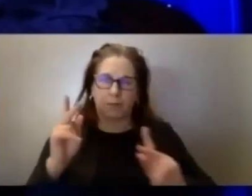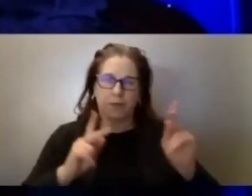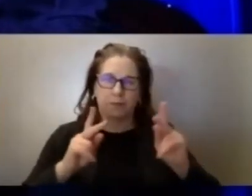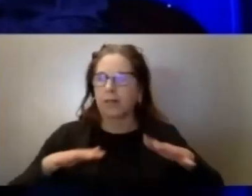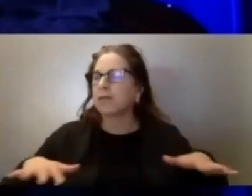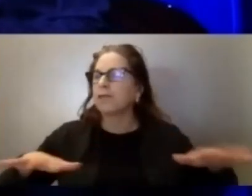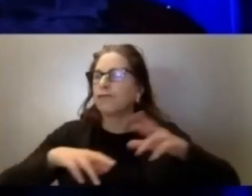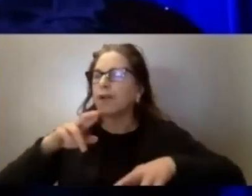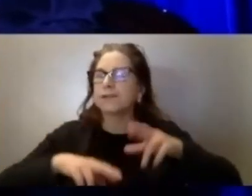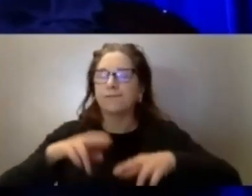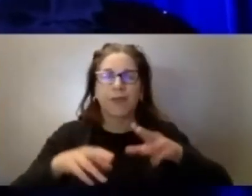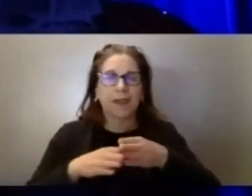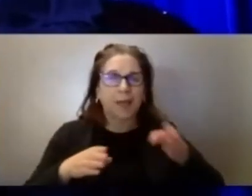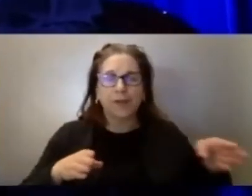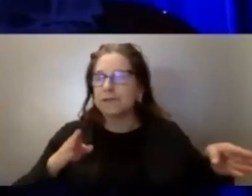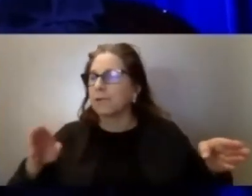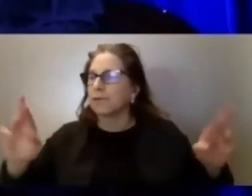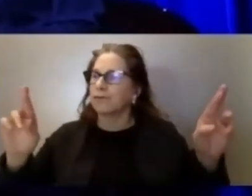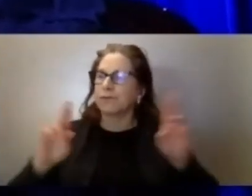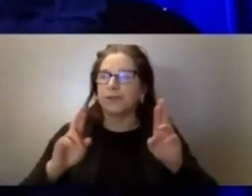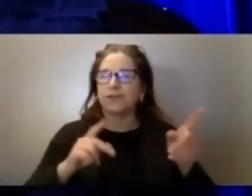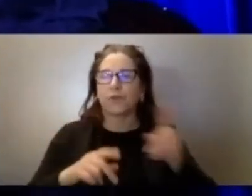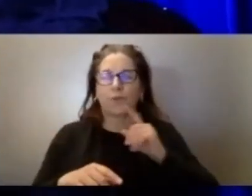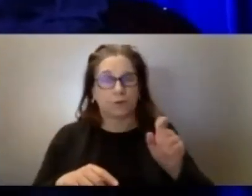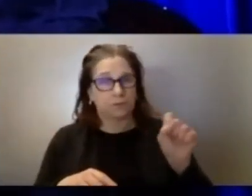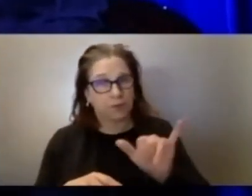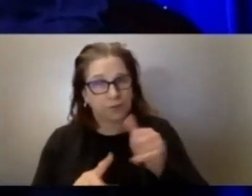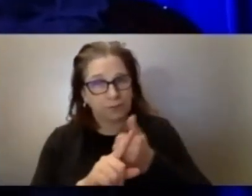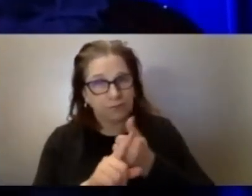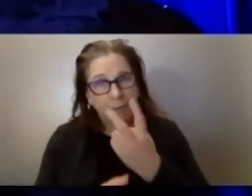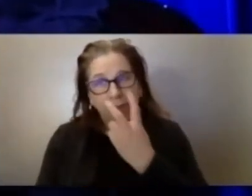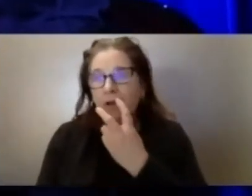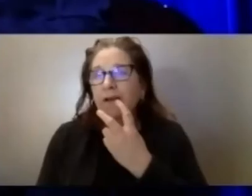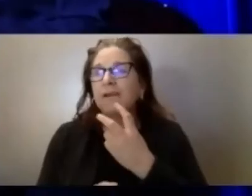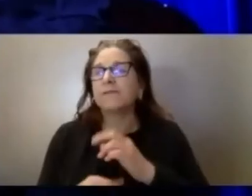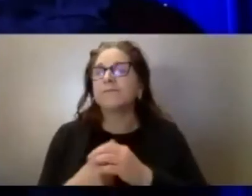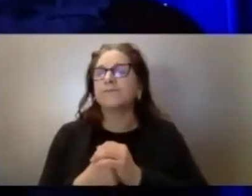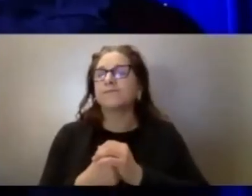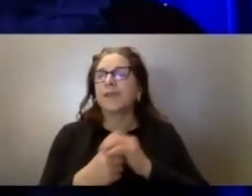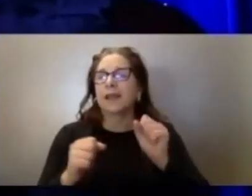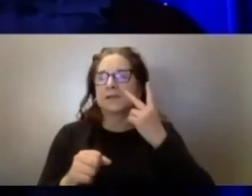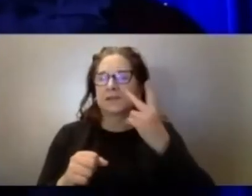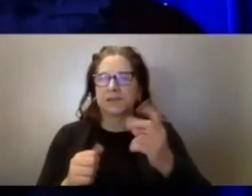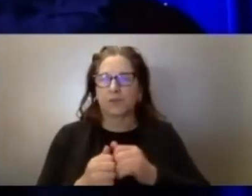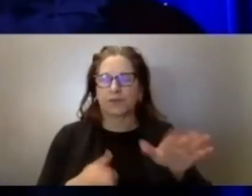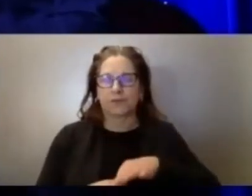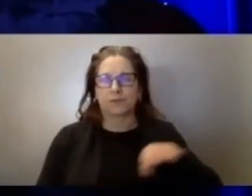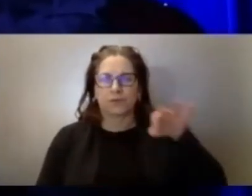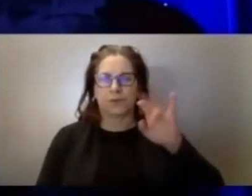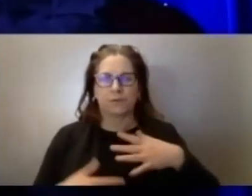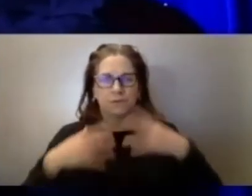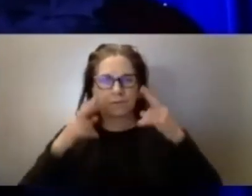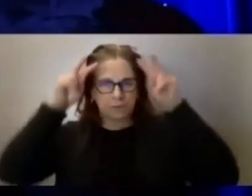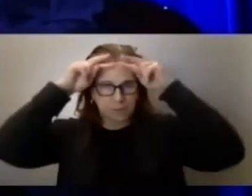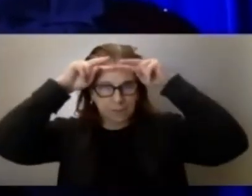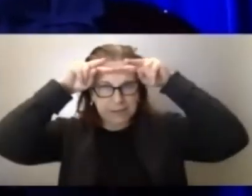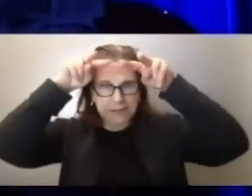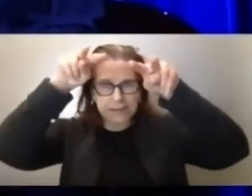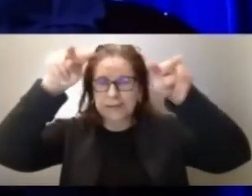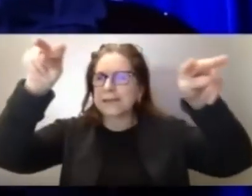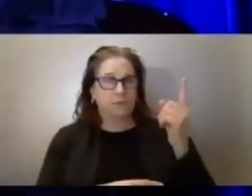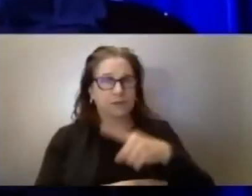neighbors. She was also blind. She was visited one day by the Holy Ones as her hogan filled with the